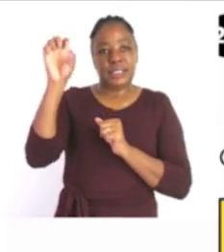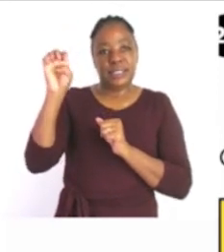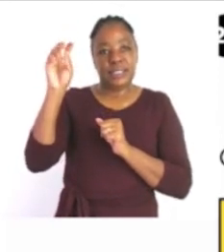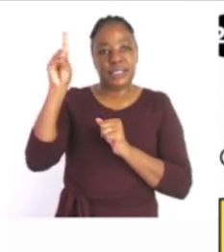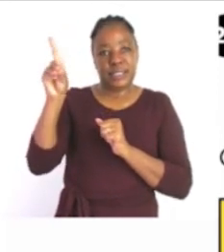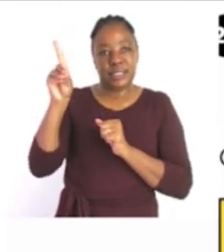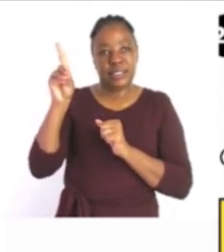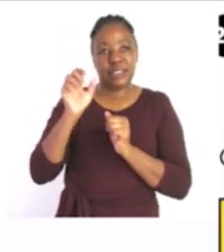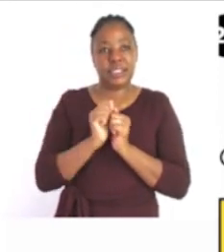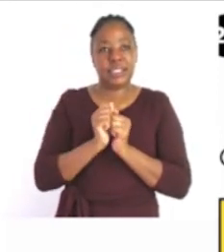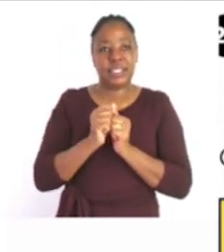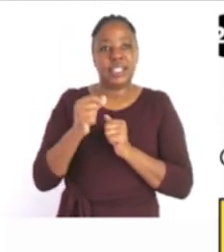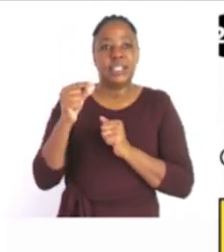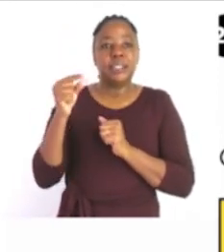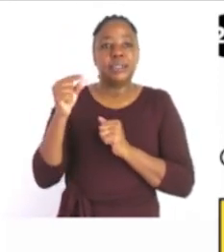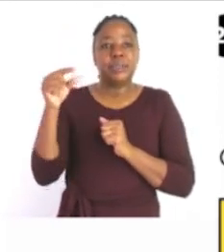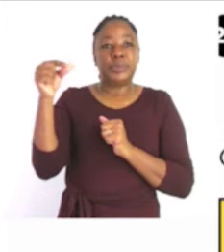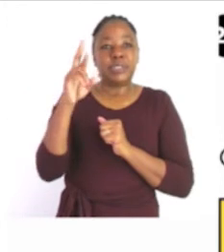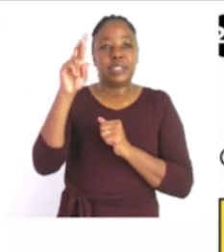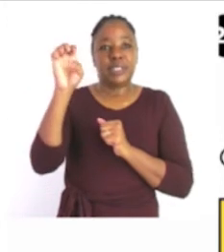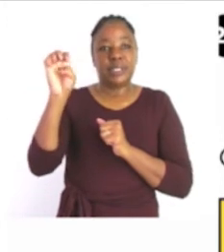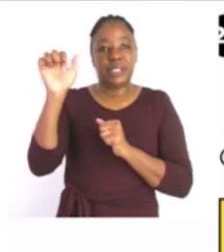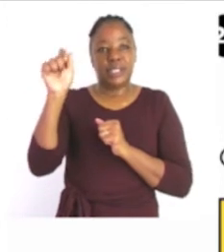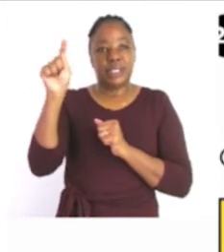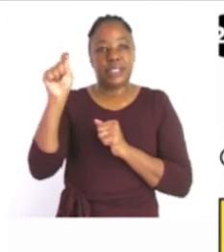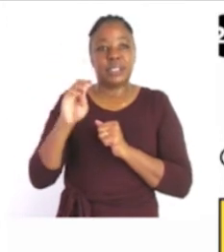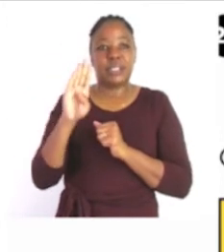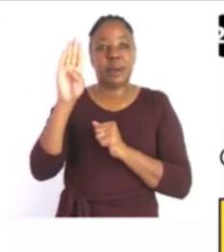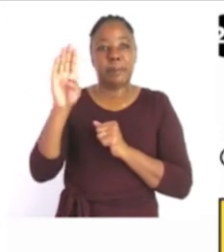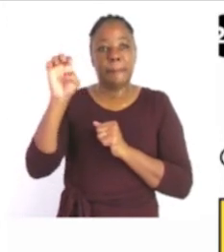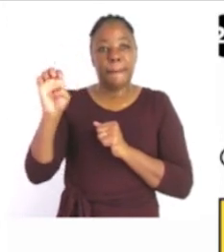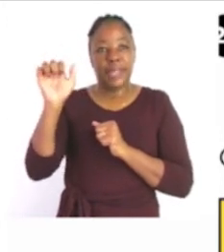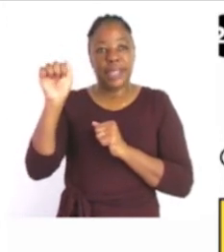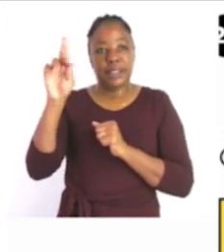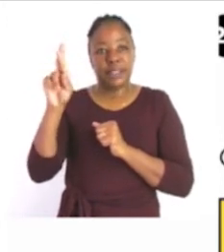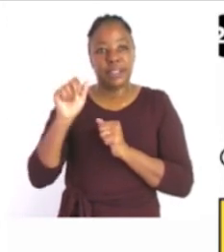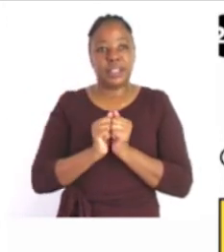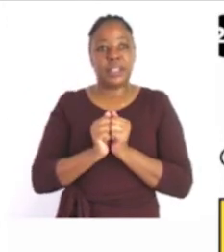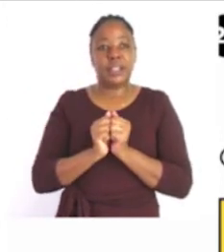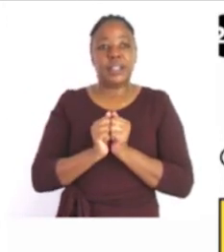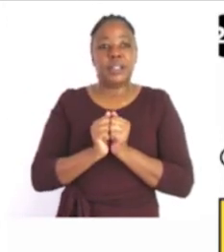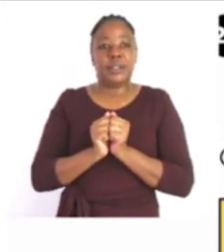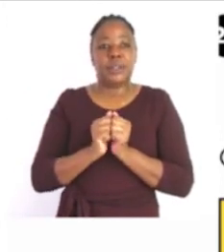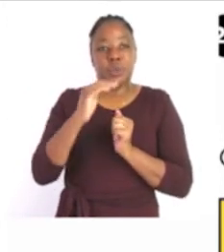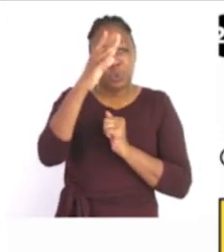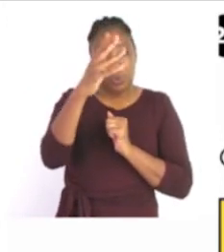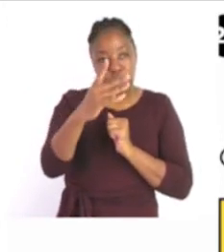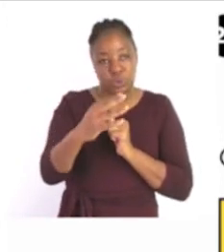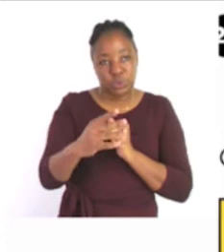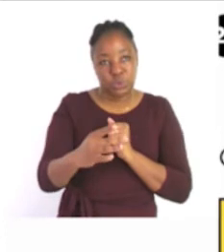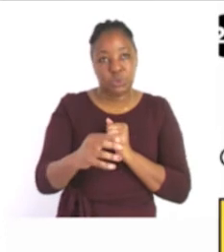bear, bounce, grow, throw, speak, and